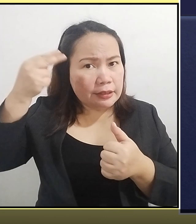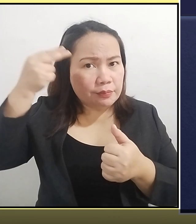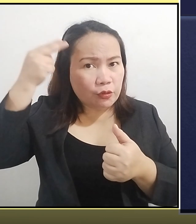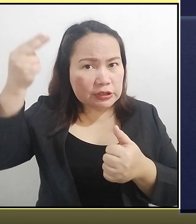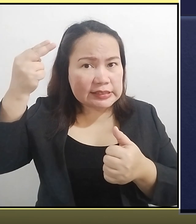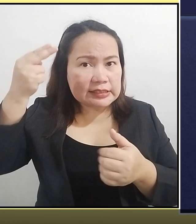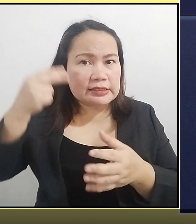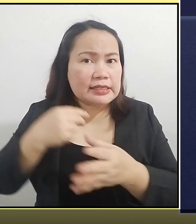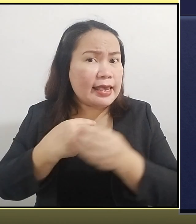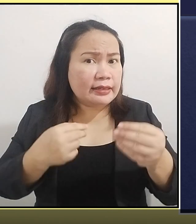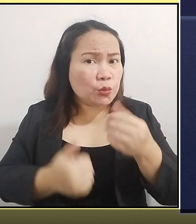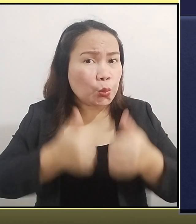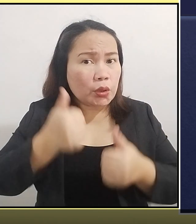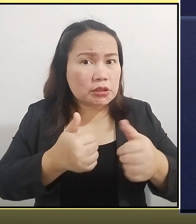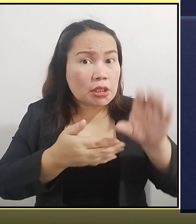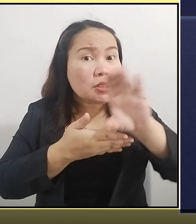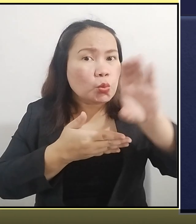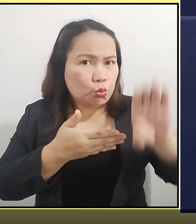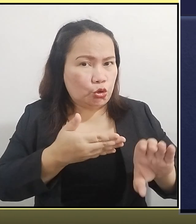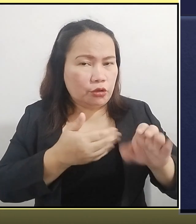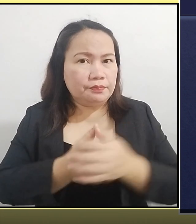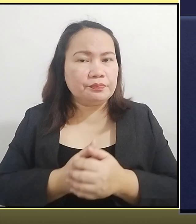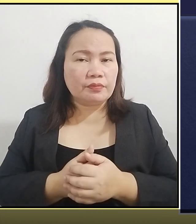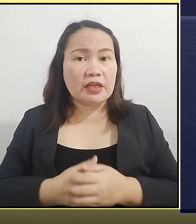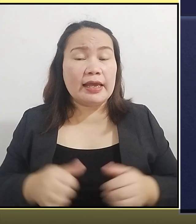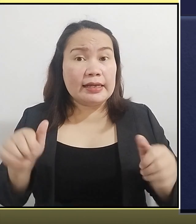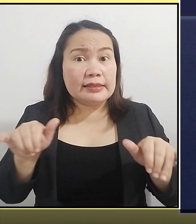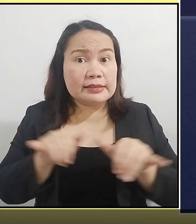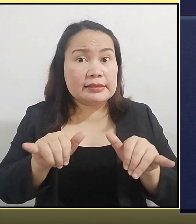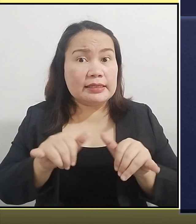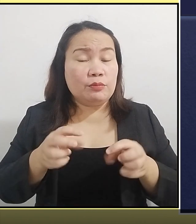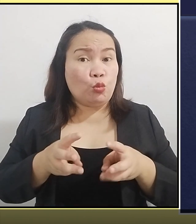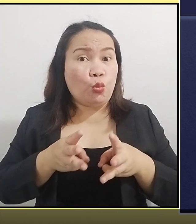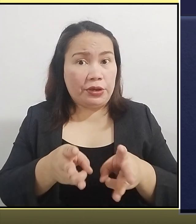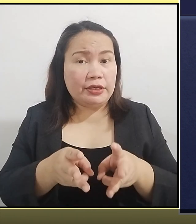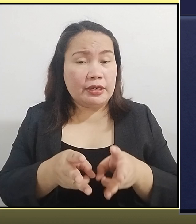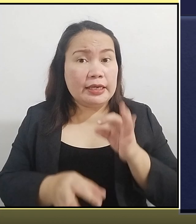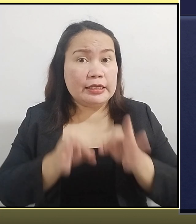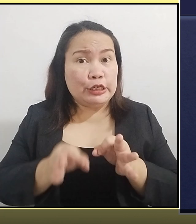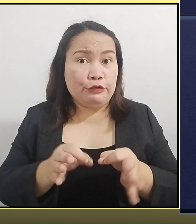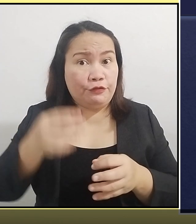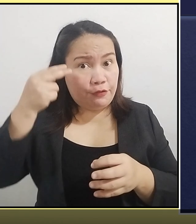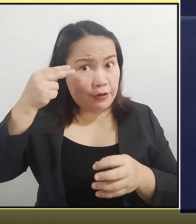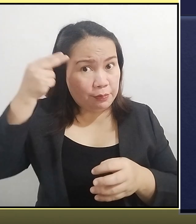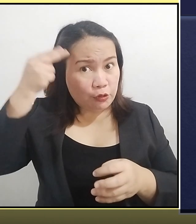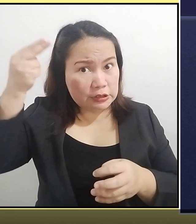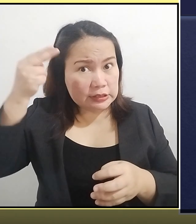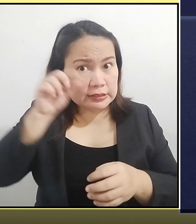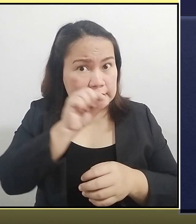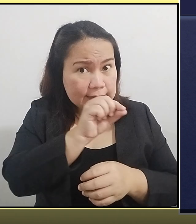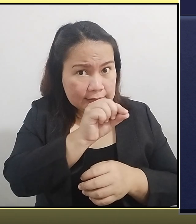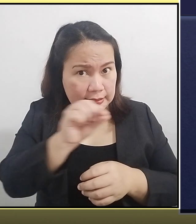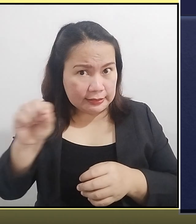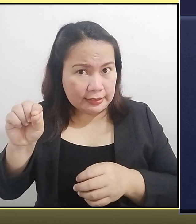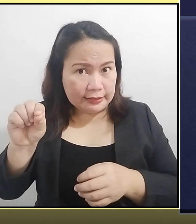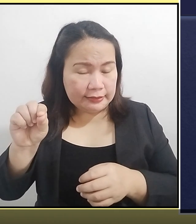and conclusion. So, same procedure kapag hypothesis, underline natin.